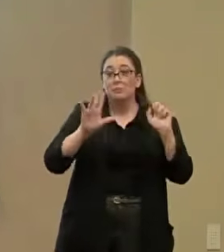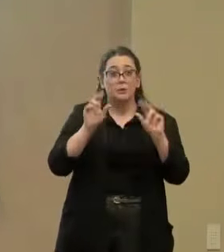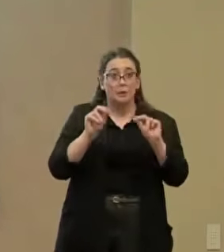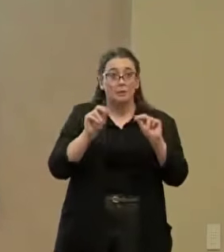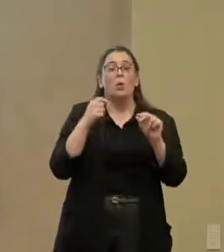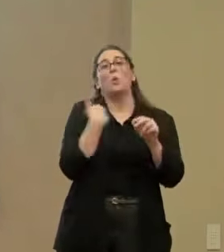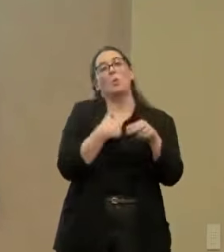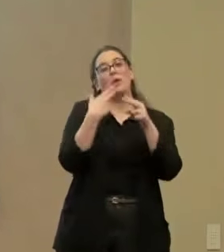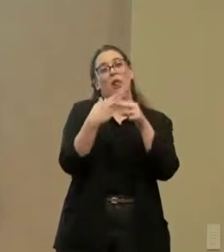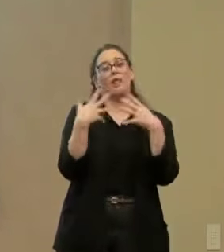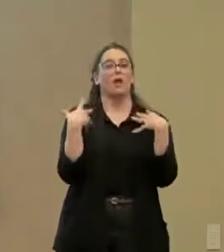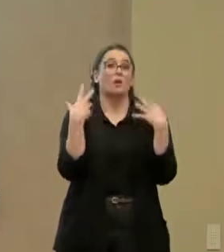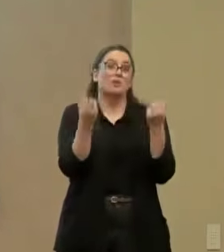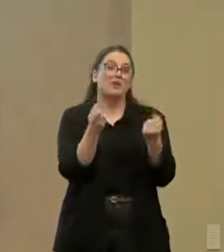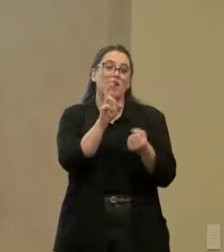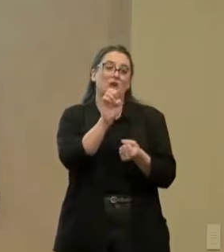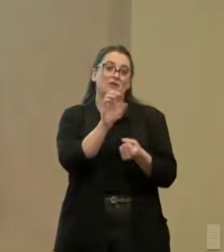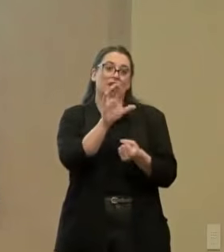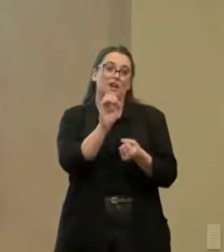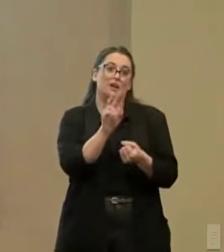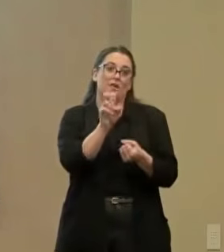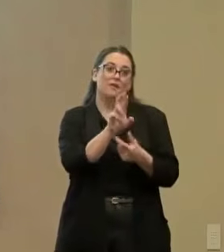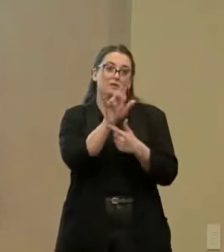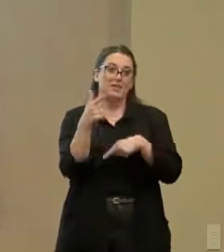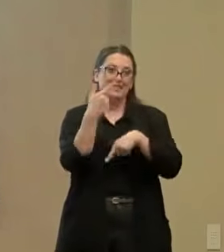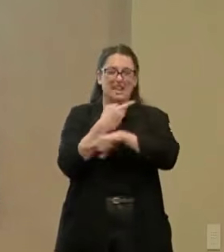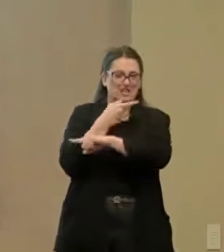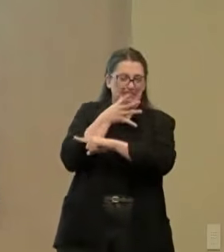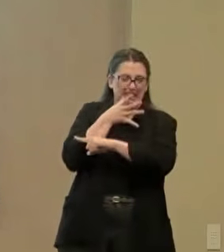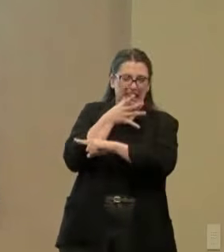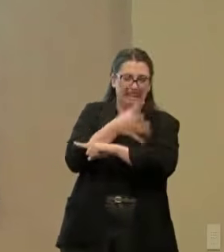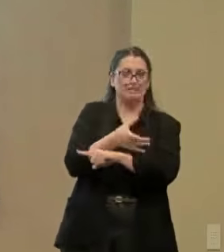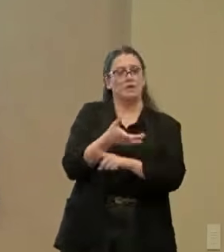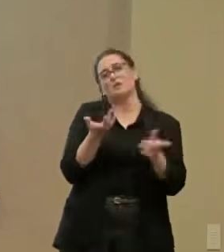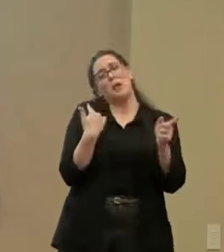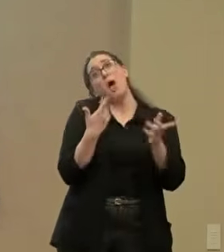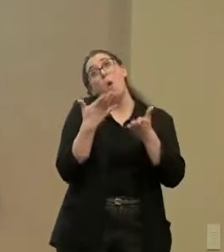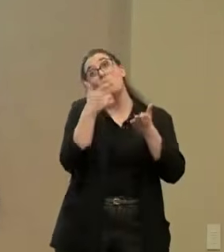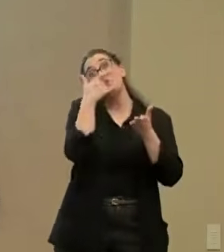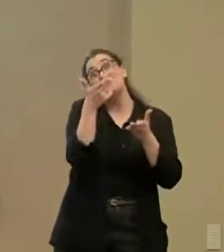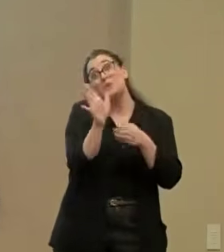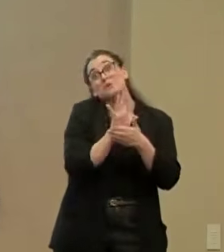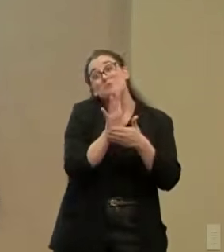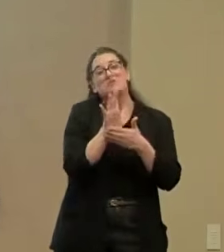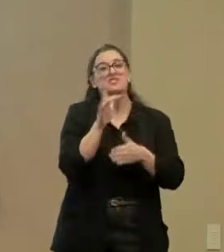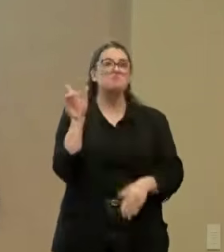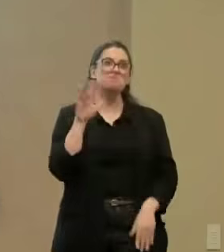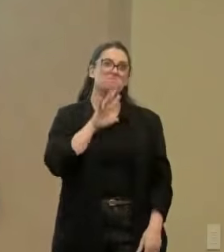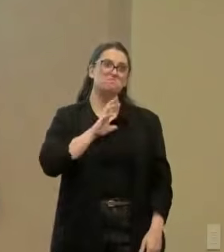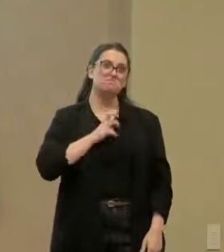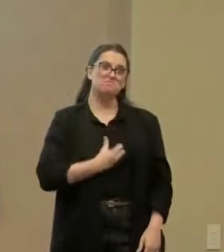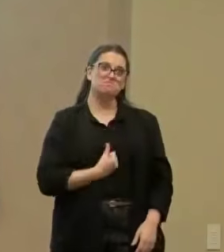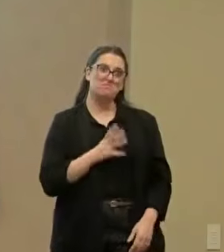she hates that. But I think it's the truth. I think it's needed. Let's watch a movie today. Let's stay in. I think just that little push, I think,